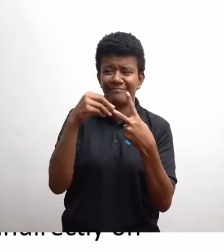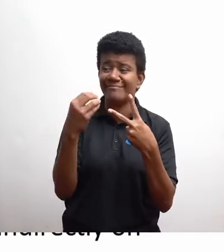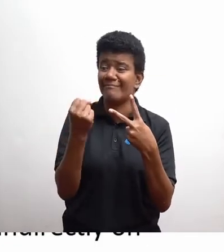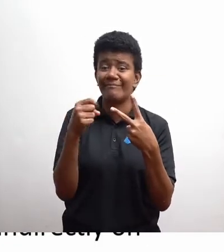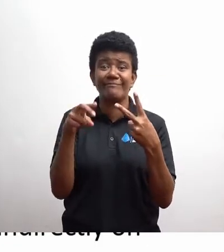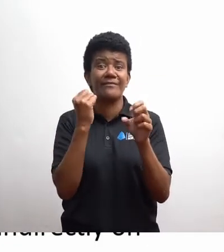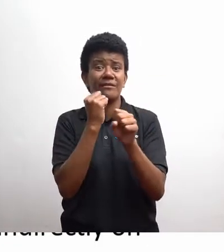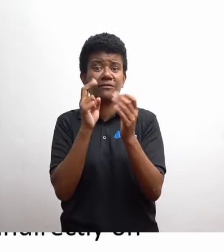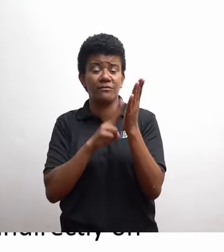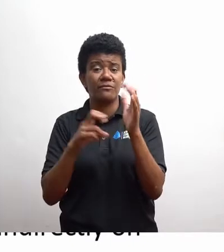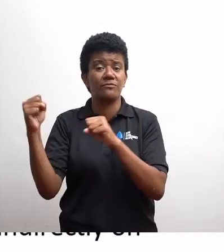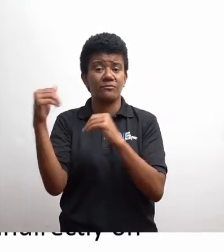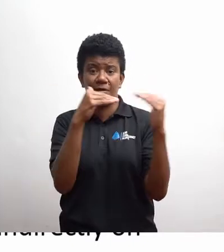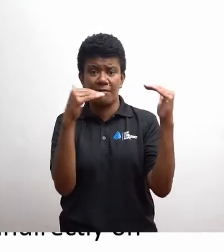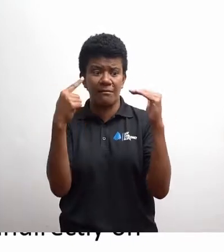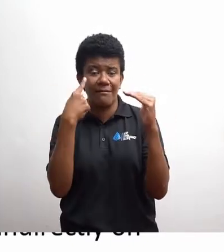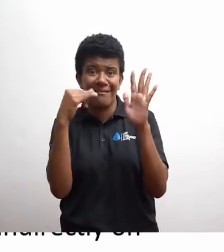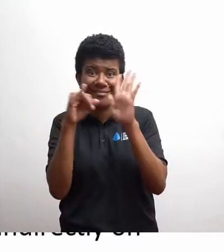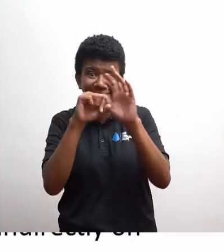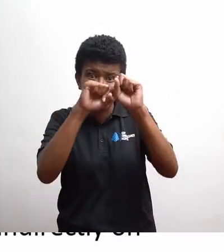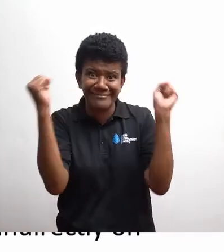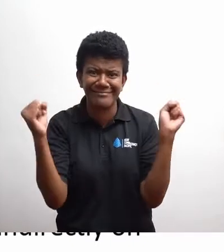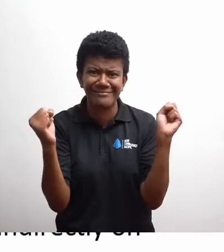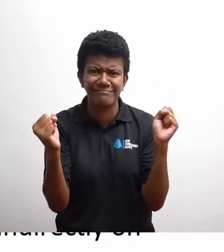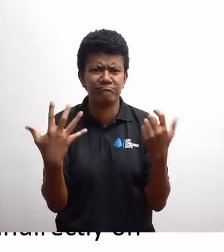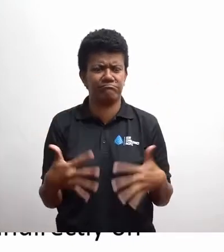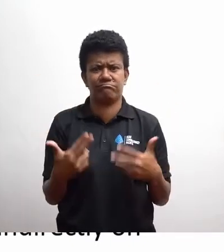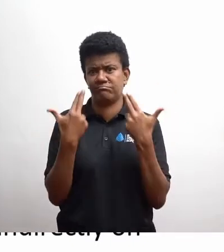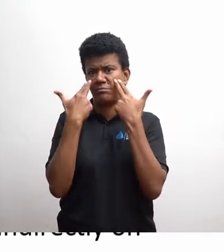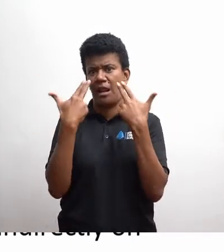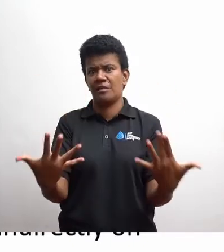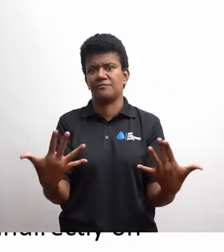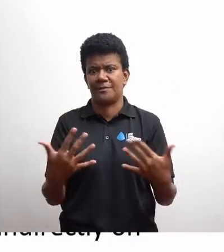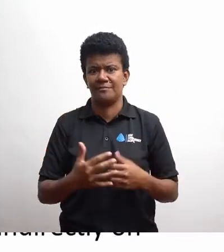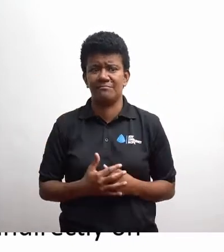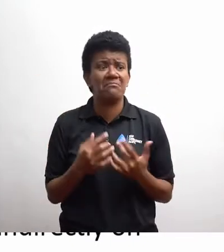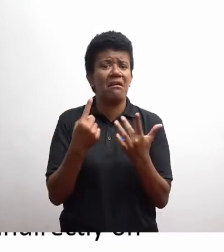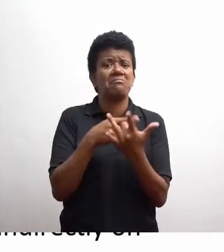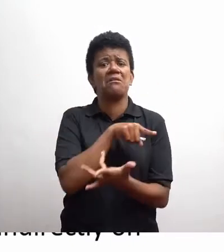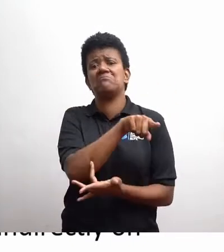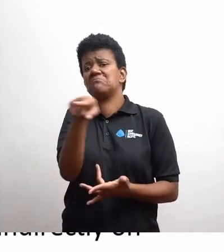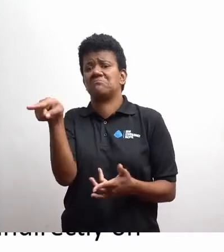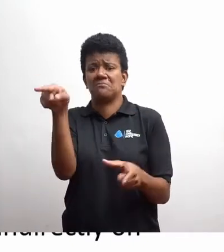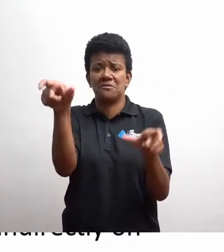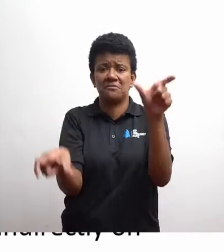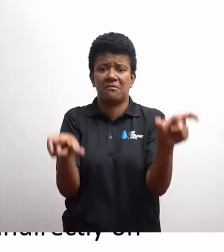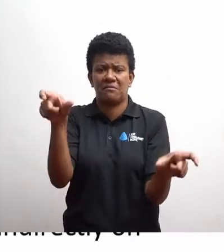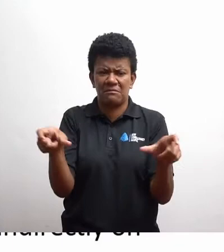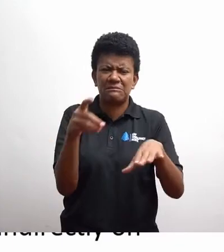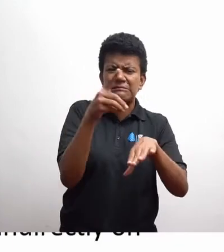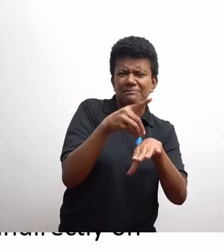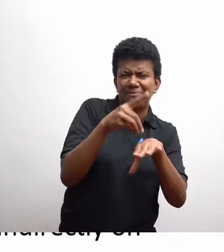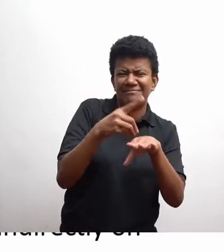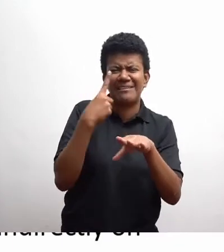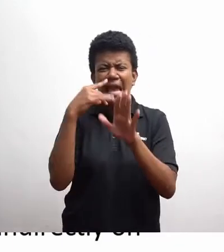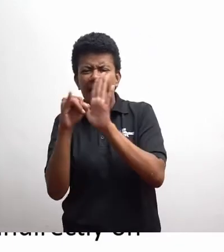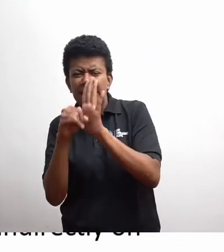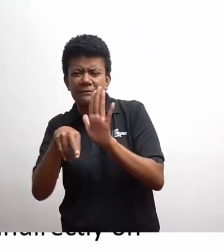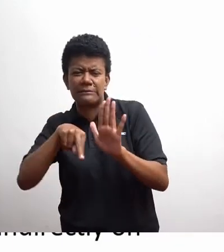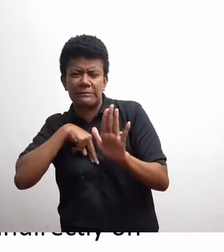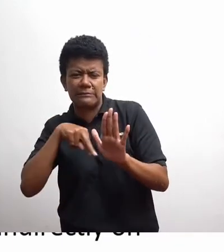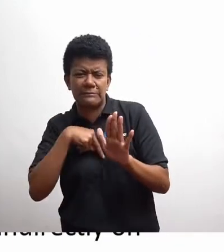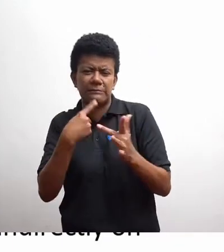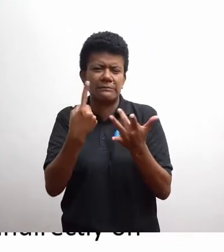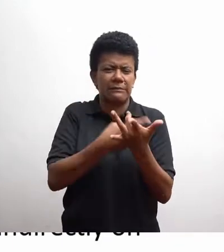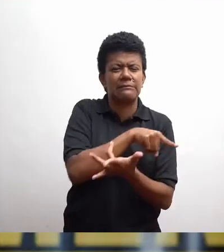gender identity and expression, and then you have all the other intersectional categories, including health status, disability, age,